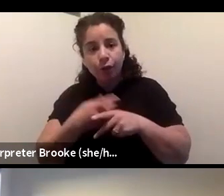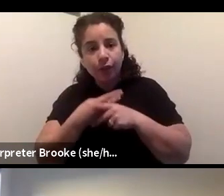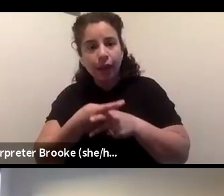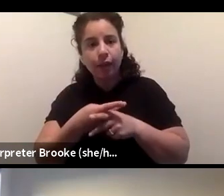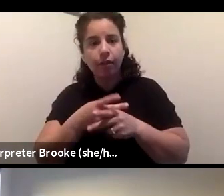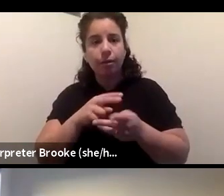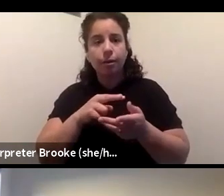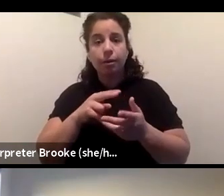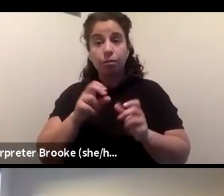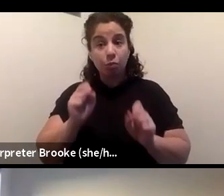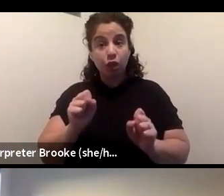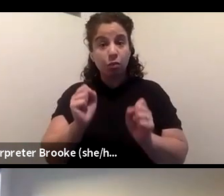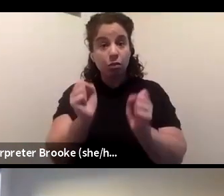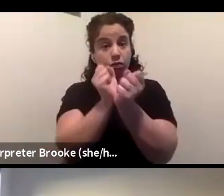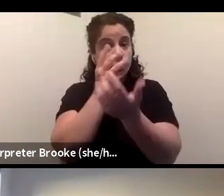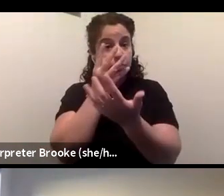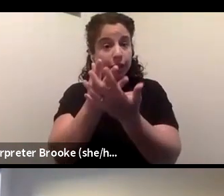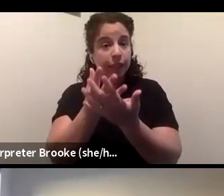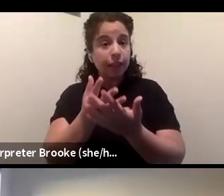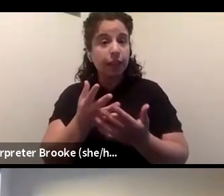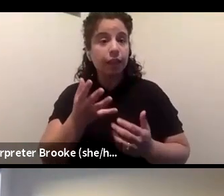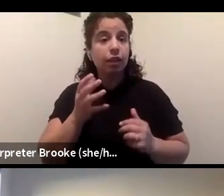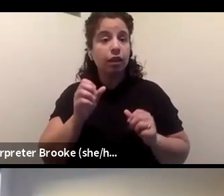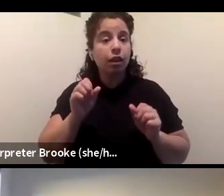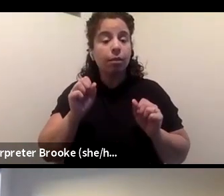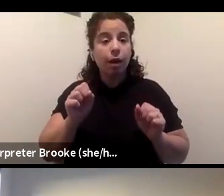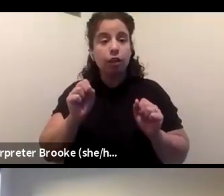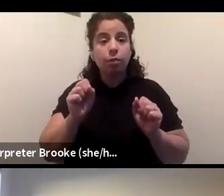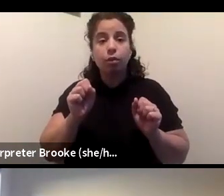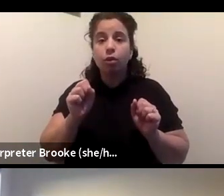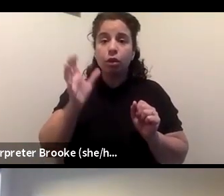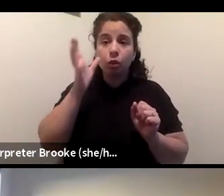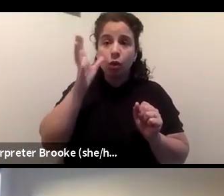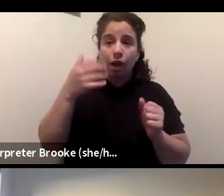into prison, whether we are more likely to have health